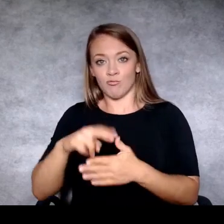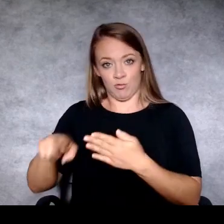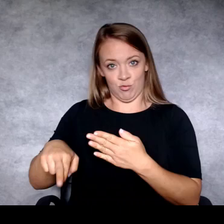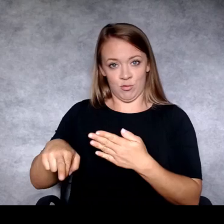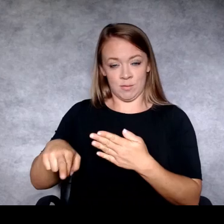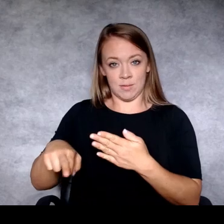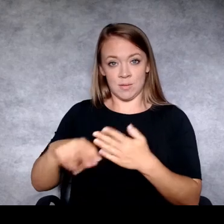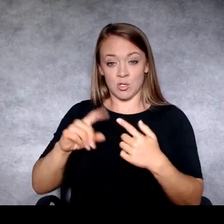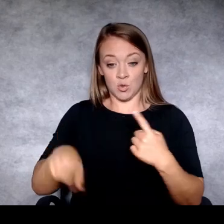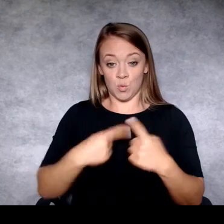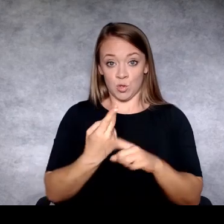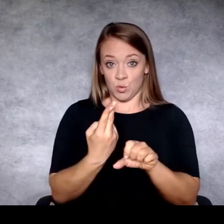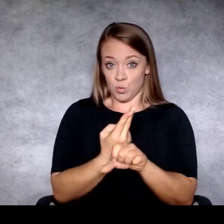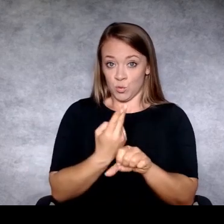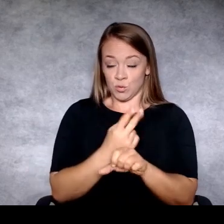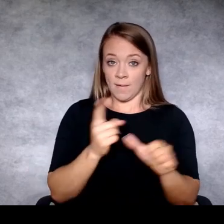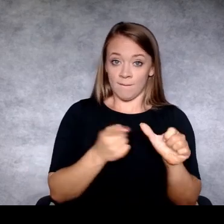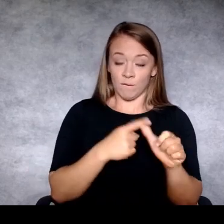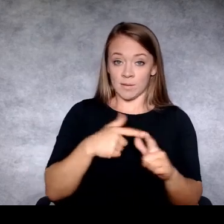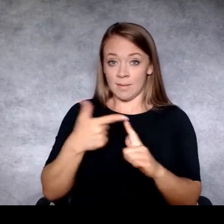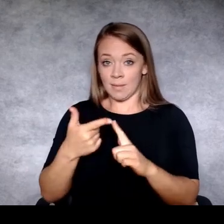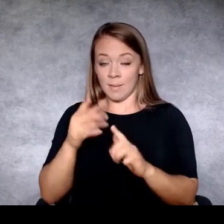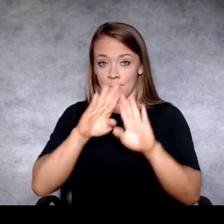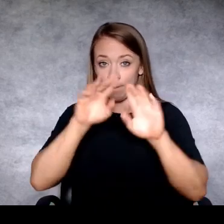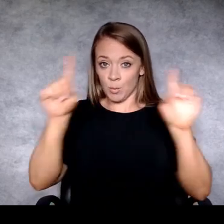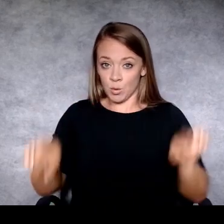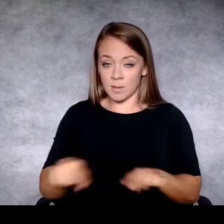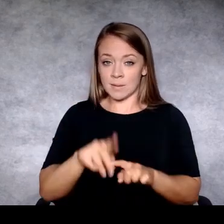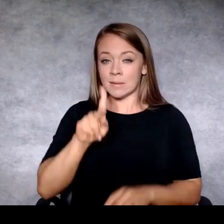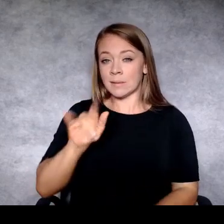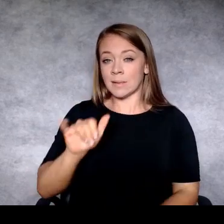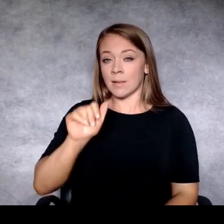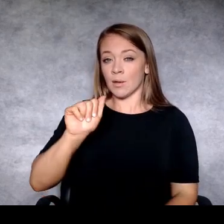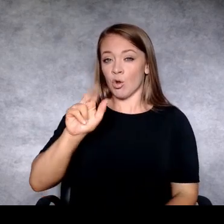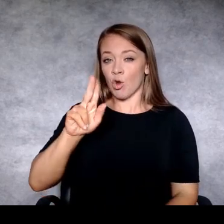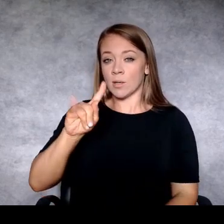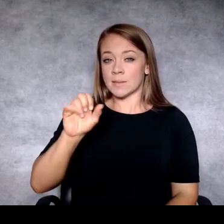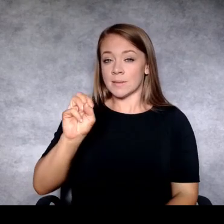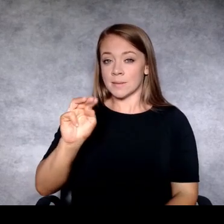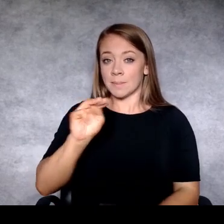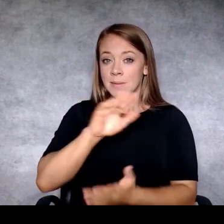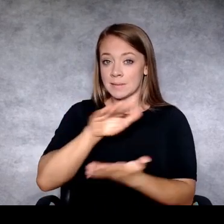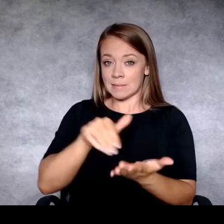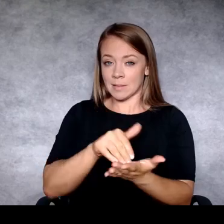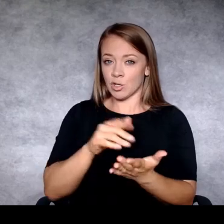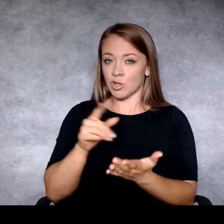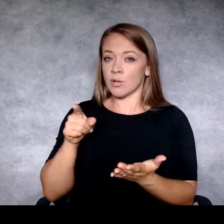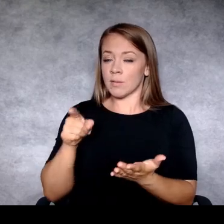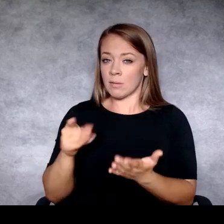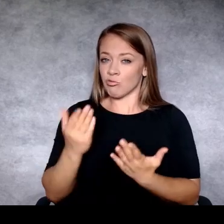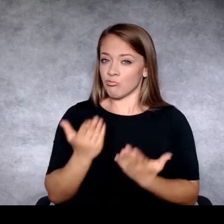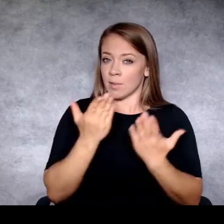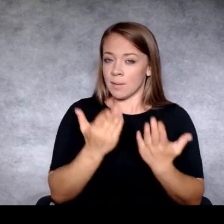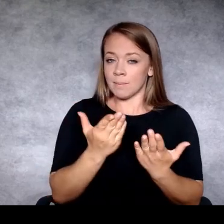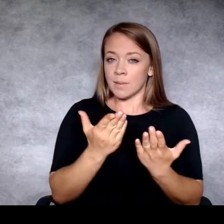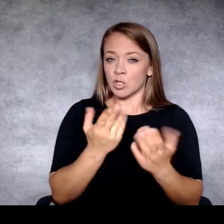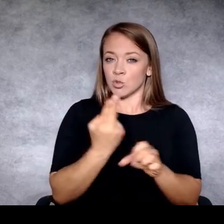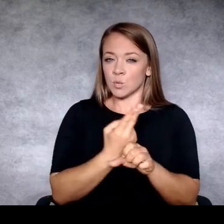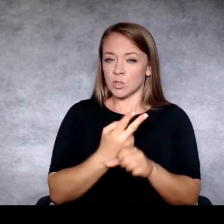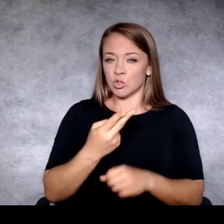When first introducing first-then boards, Kentucky Autism Training Center recommends beginning with 2 highly